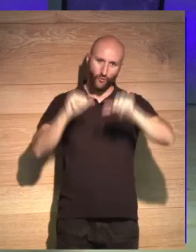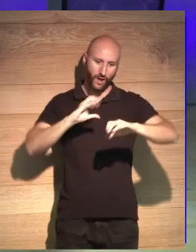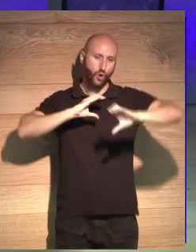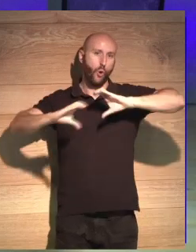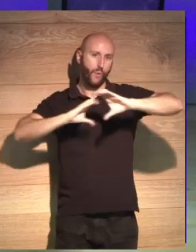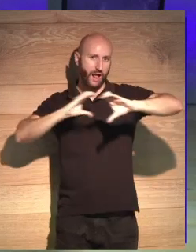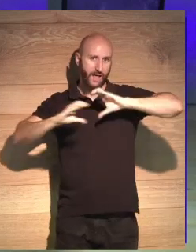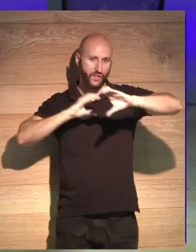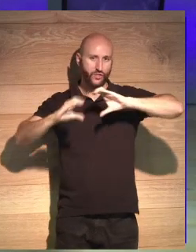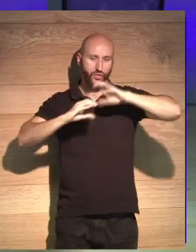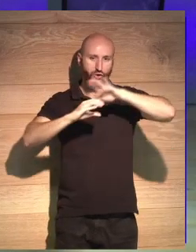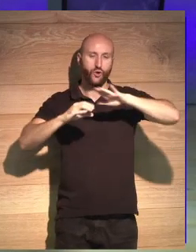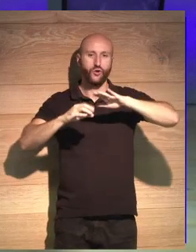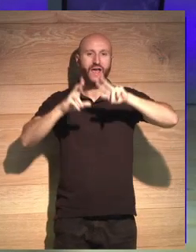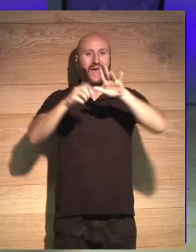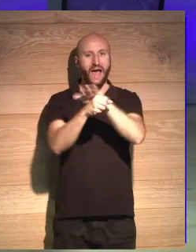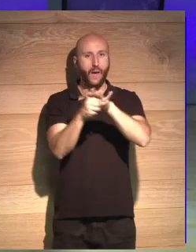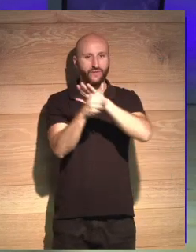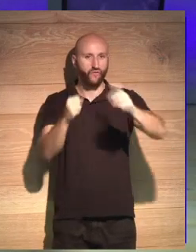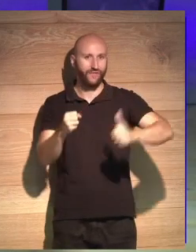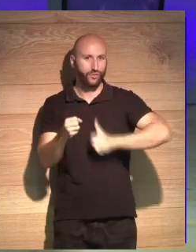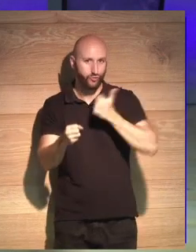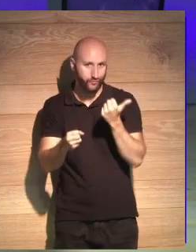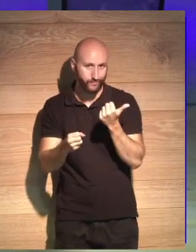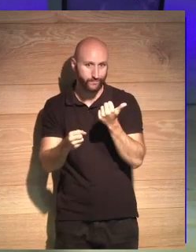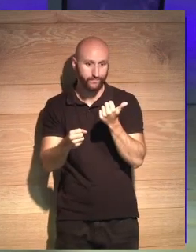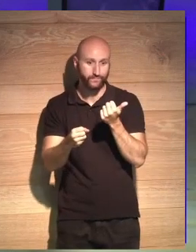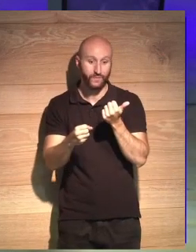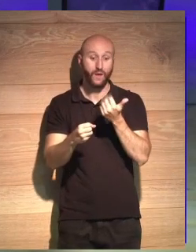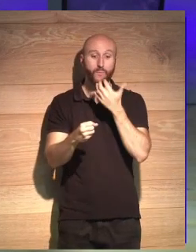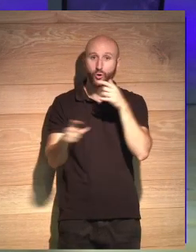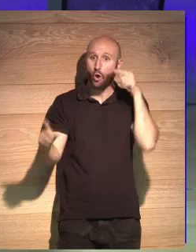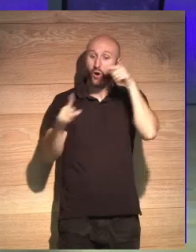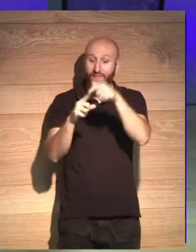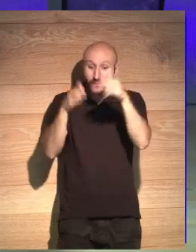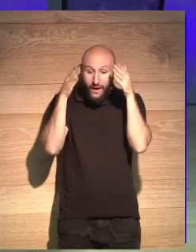and this is where we're innovating in the ways we have to communicate with the fiction worlds, because